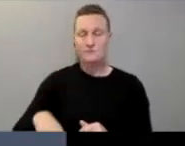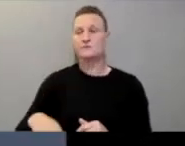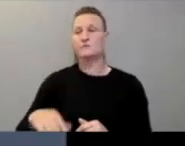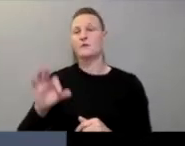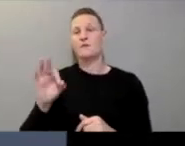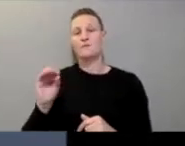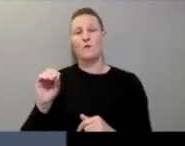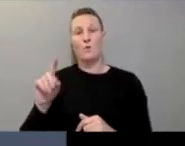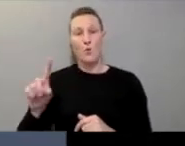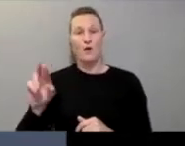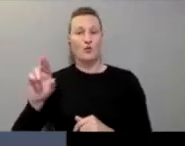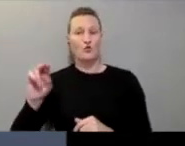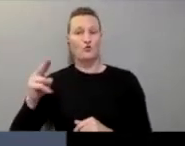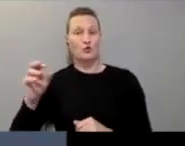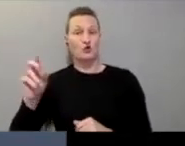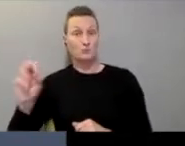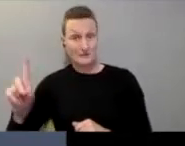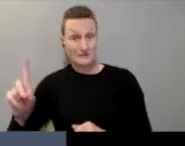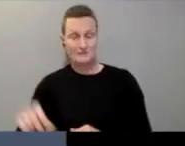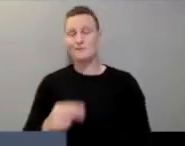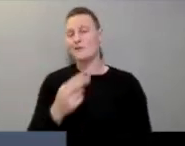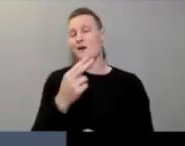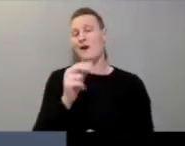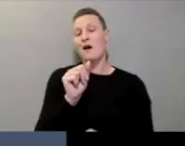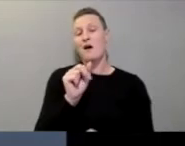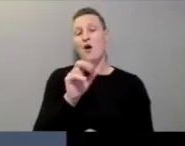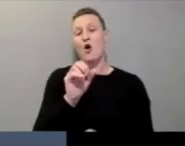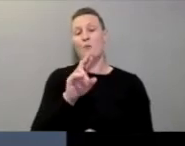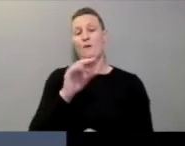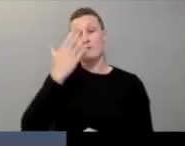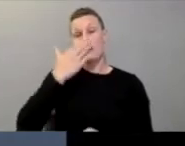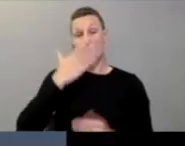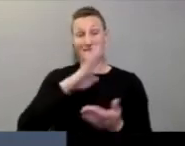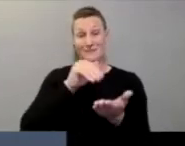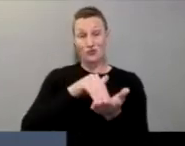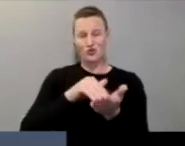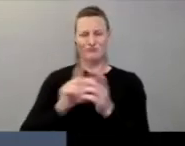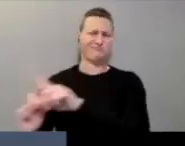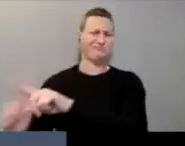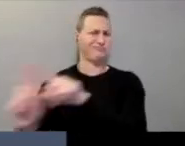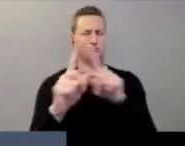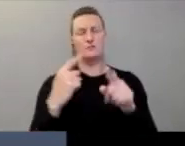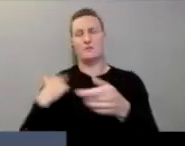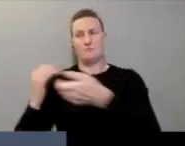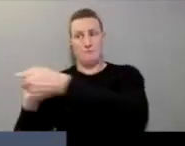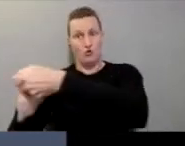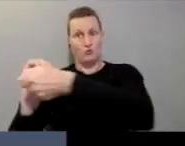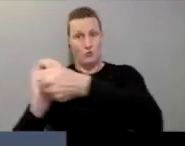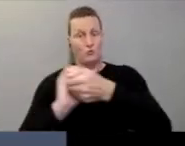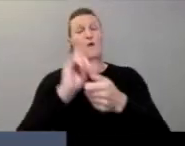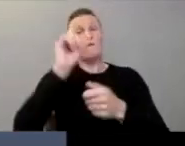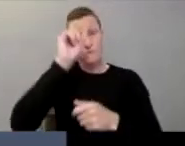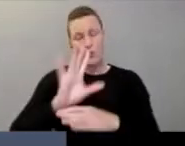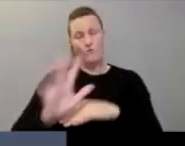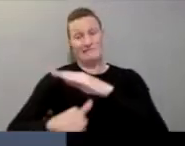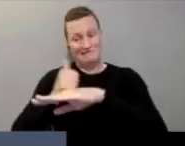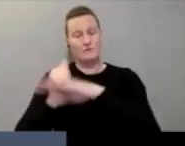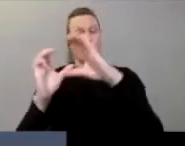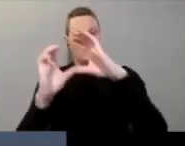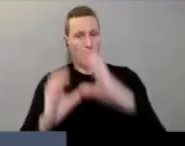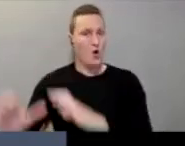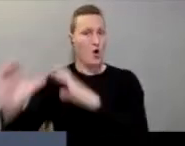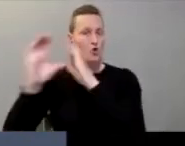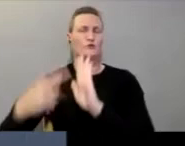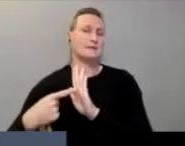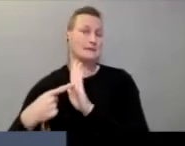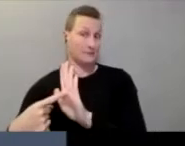Harbourfront Center, etc. And then in addition, for the self-produced projects created by individual artist collectives and